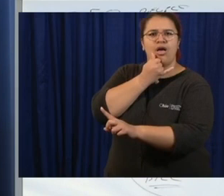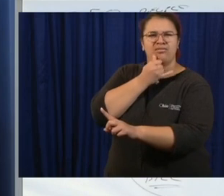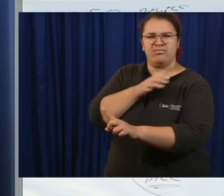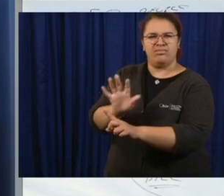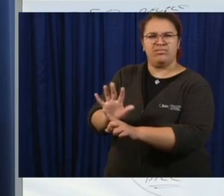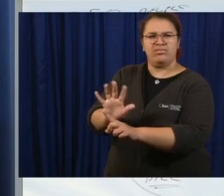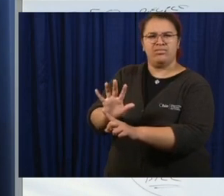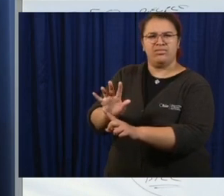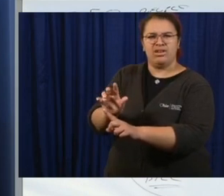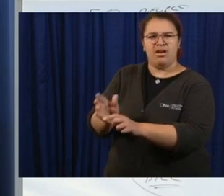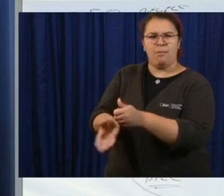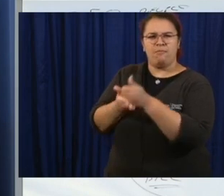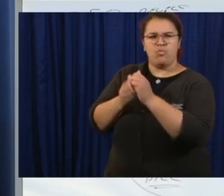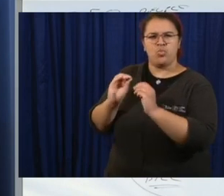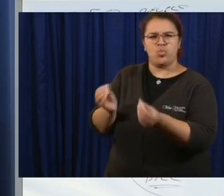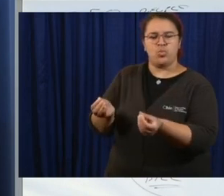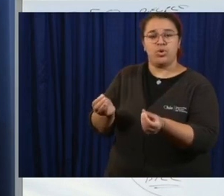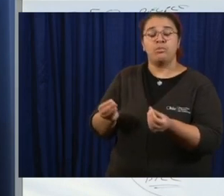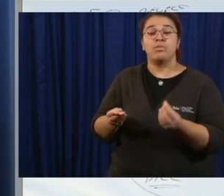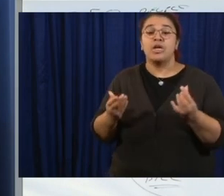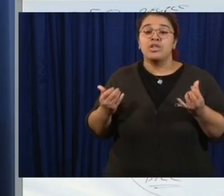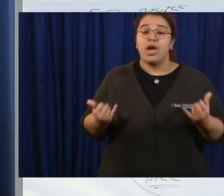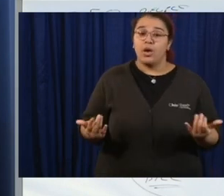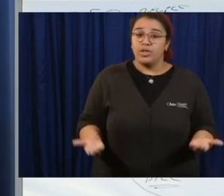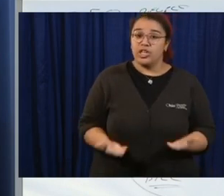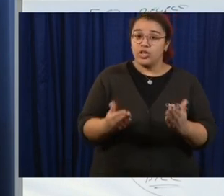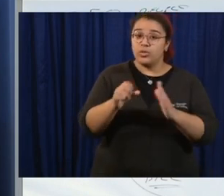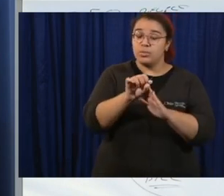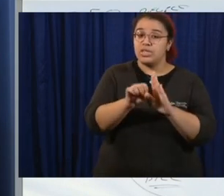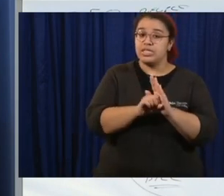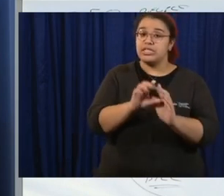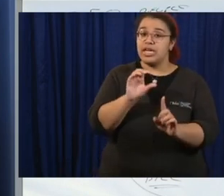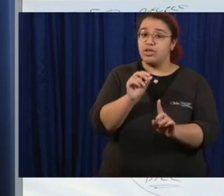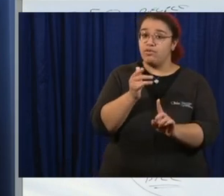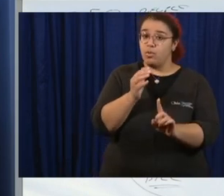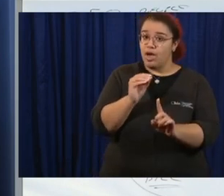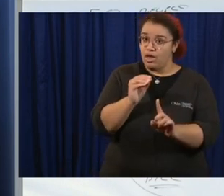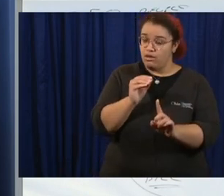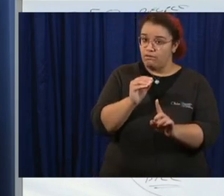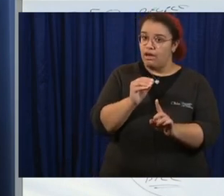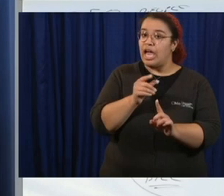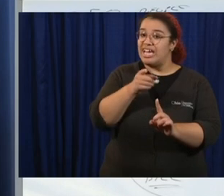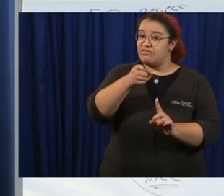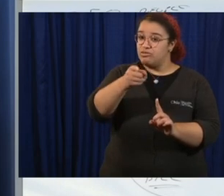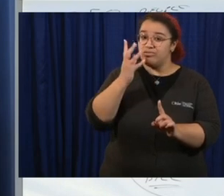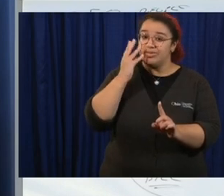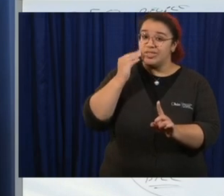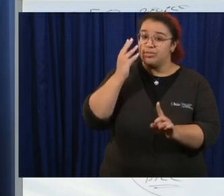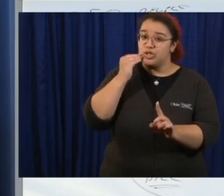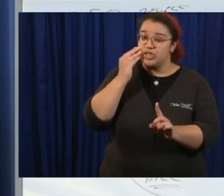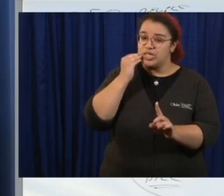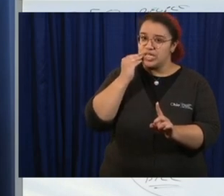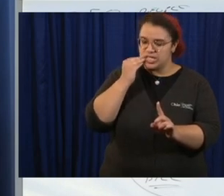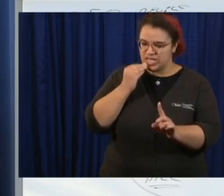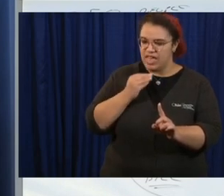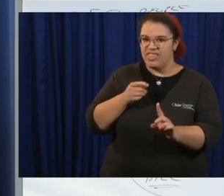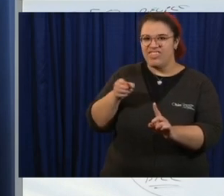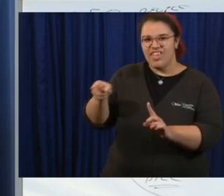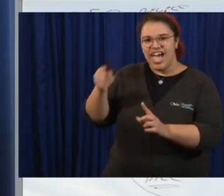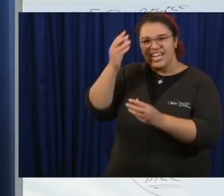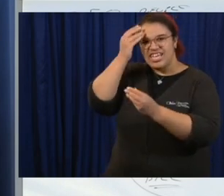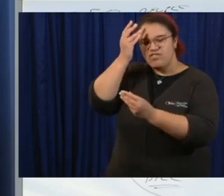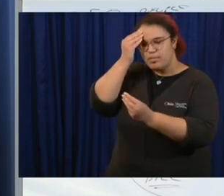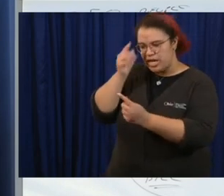Ohio that any misinformation being disseminated in those briefings is